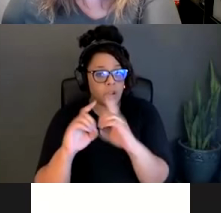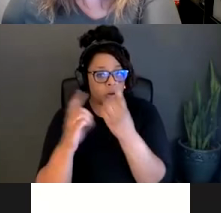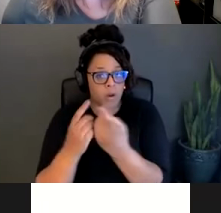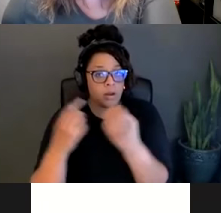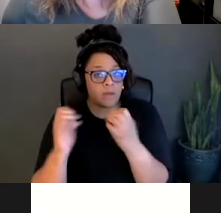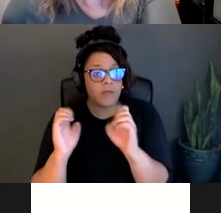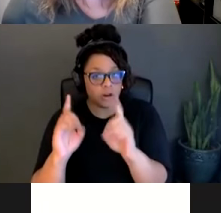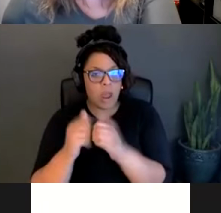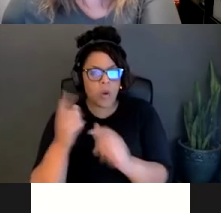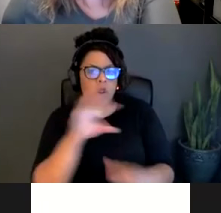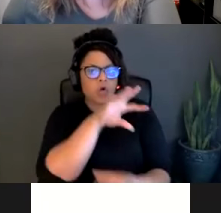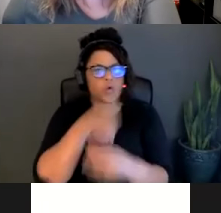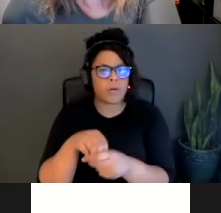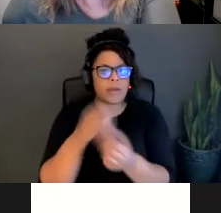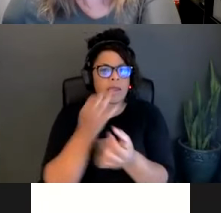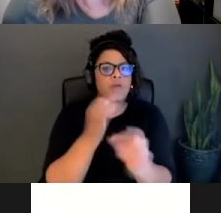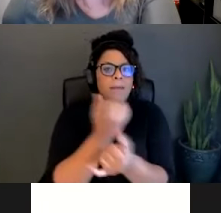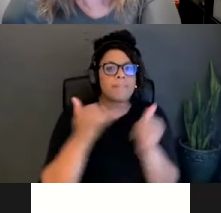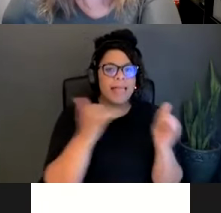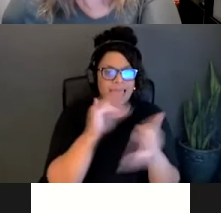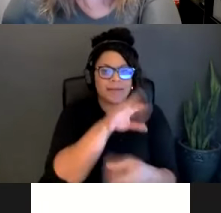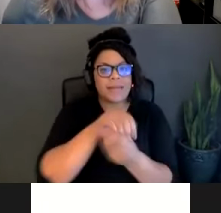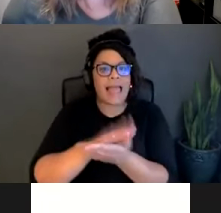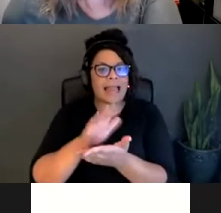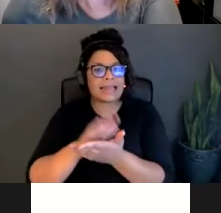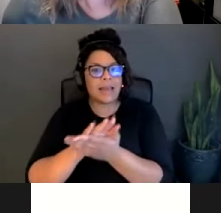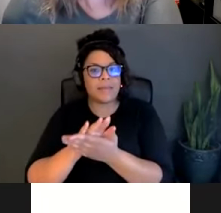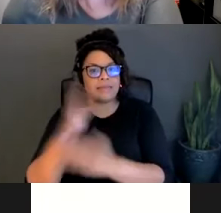to incorporate free play into the academic school day.